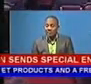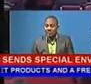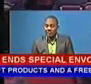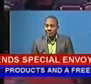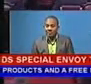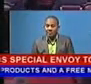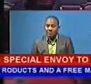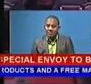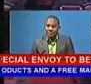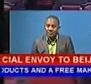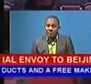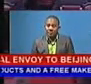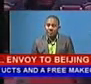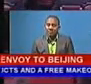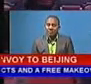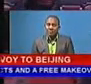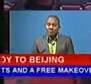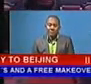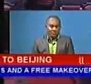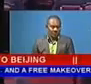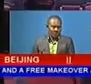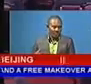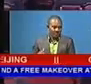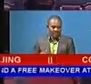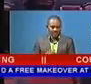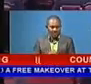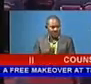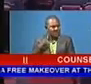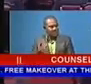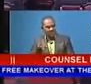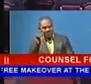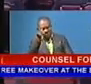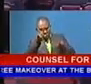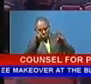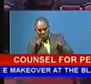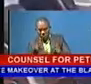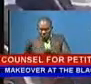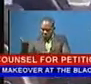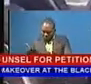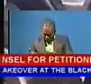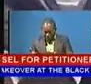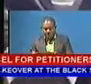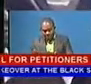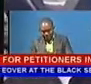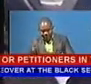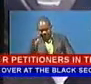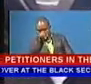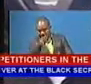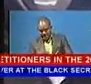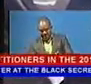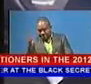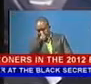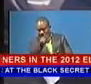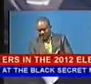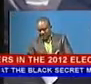Lord, respectfully, we have fashioned our cross-examination based on documentation that had been provided to